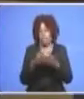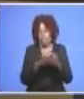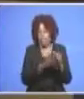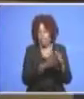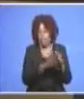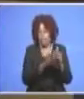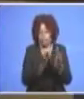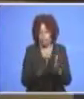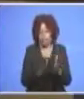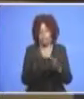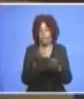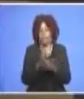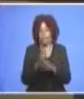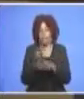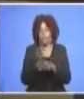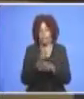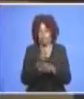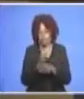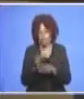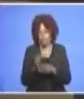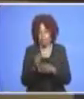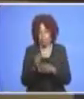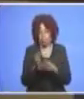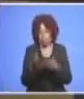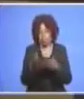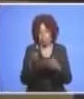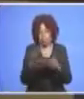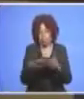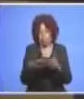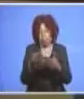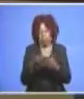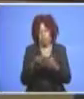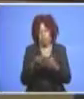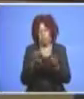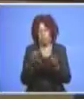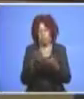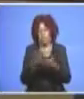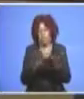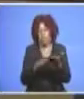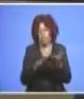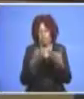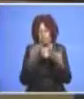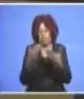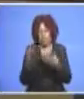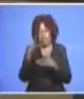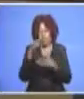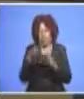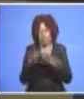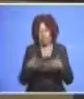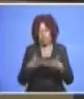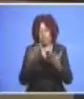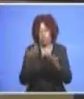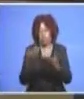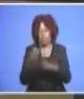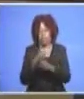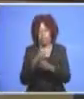get training at little to no cost. And so we're very grateful for the contribution